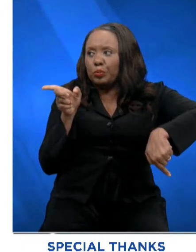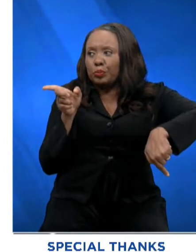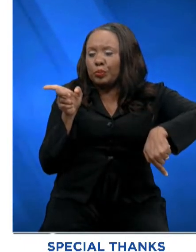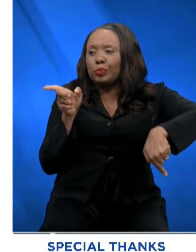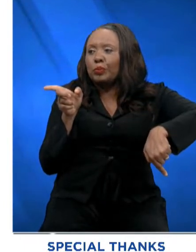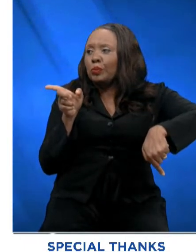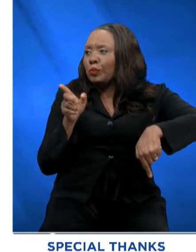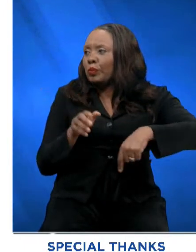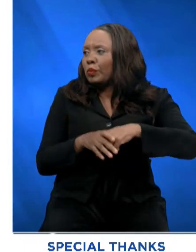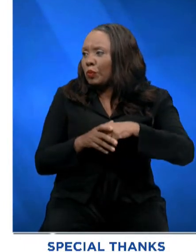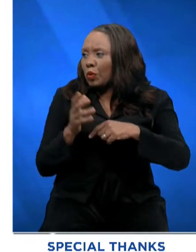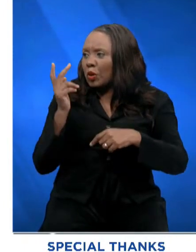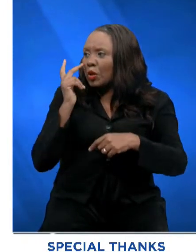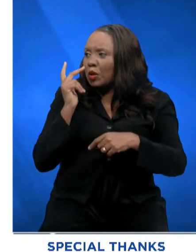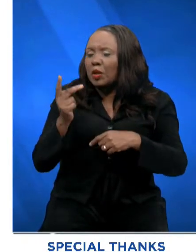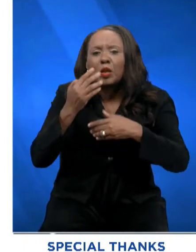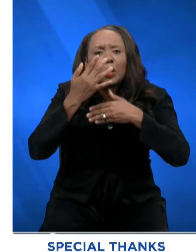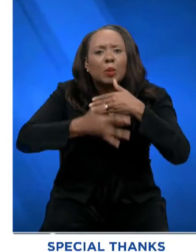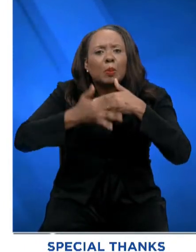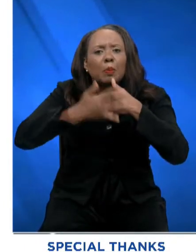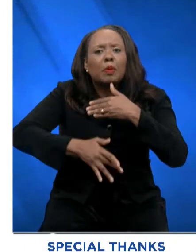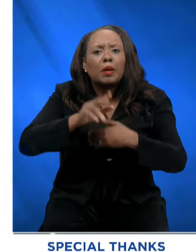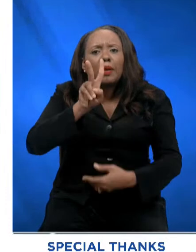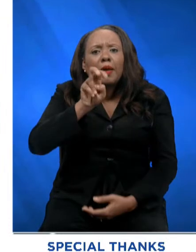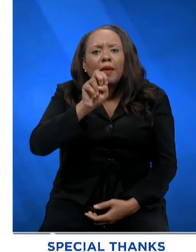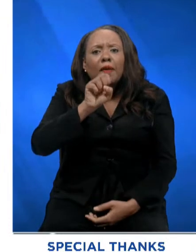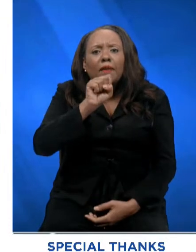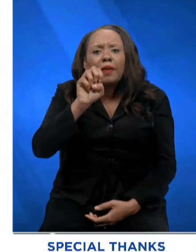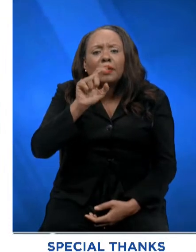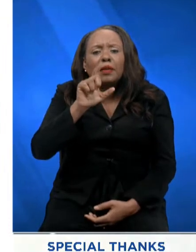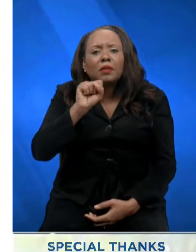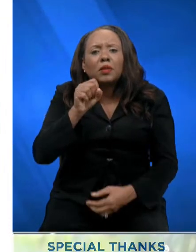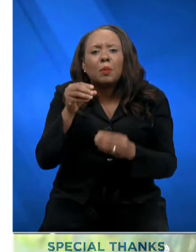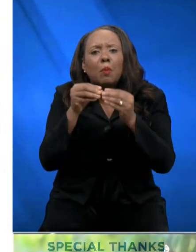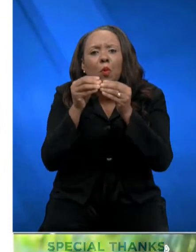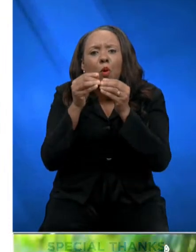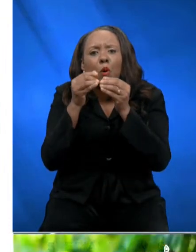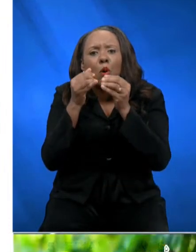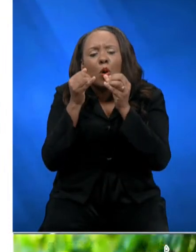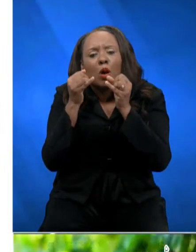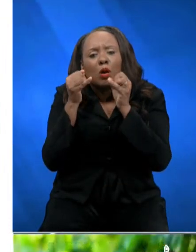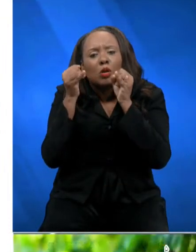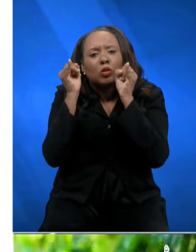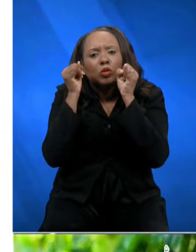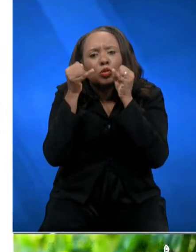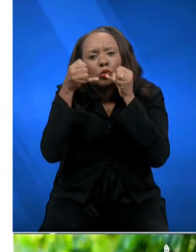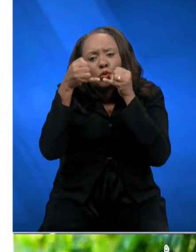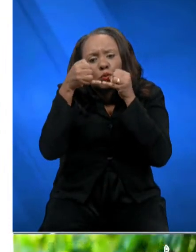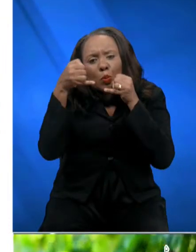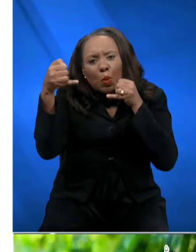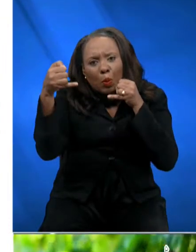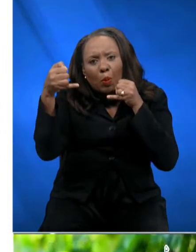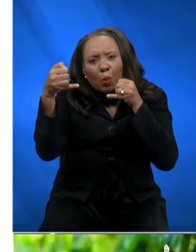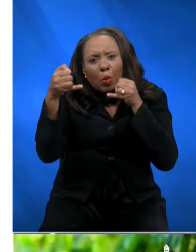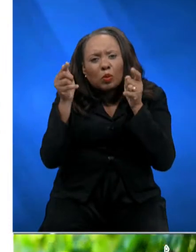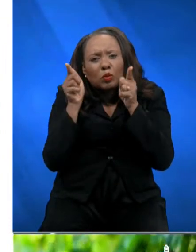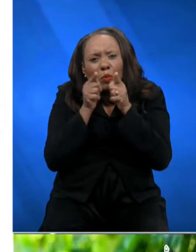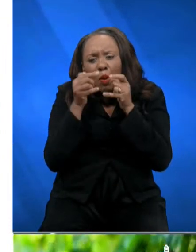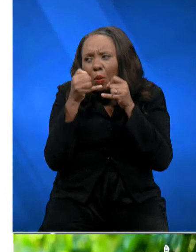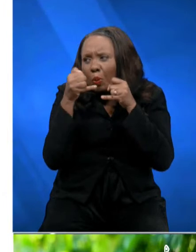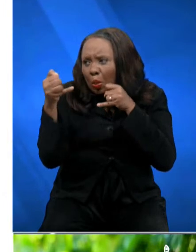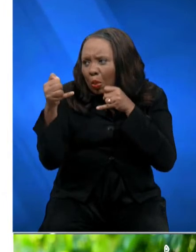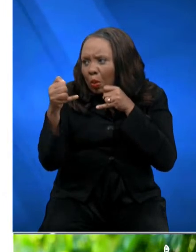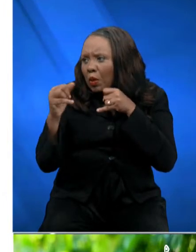they're smaller. They don't look the same as the other blood vessels that are arising from the